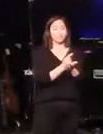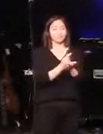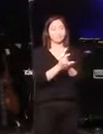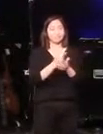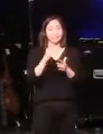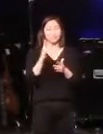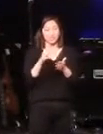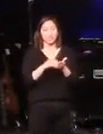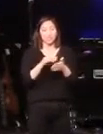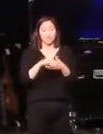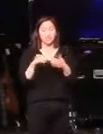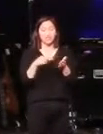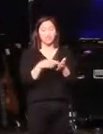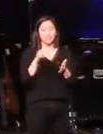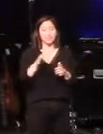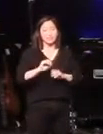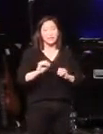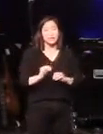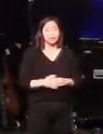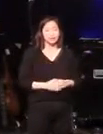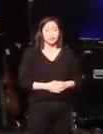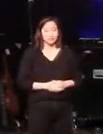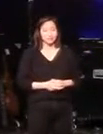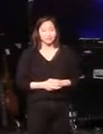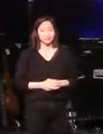Paid for it, was done.